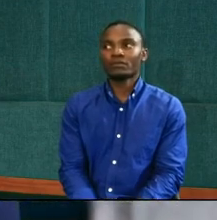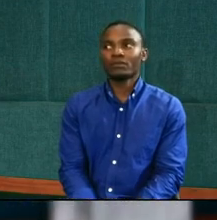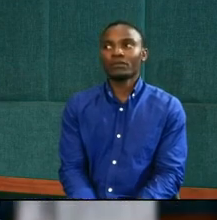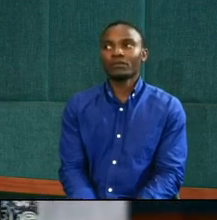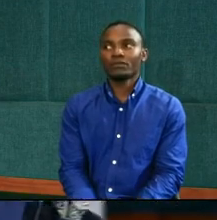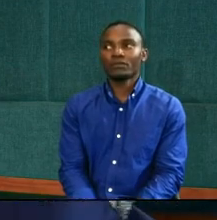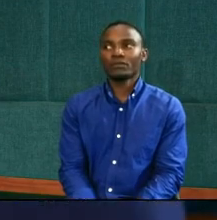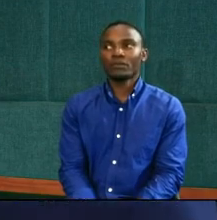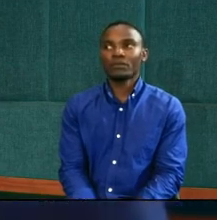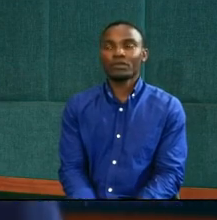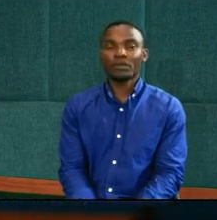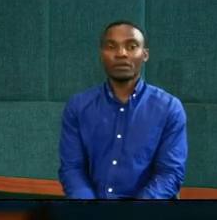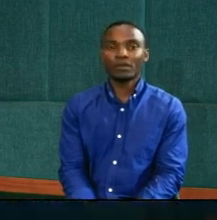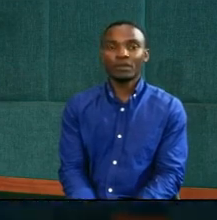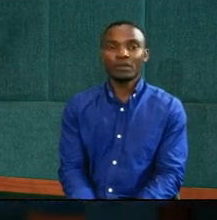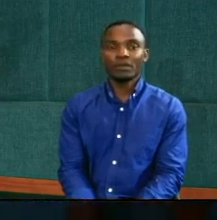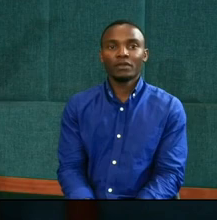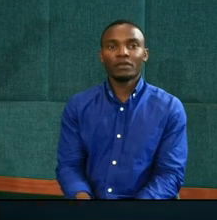So Israel